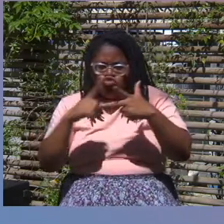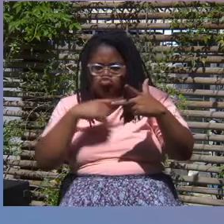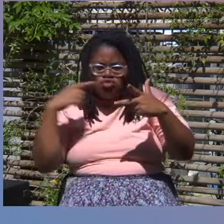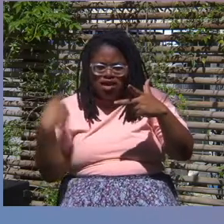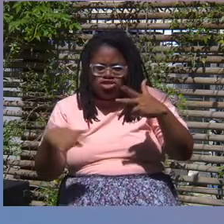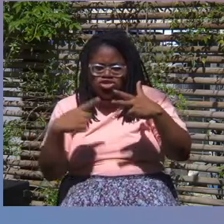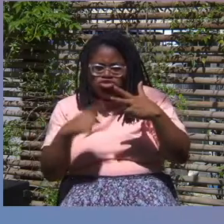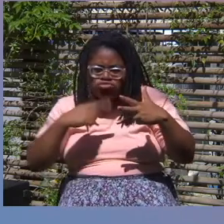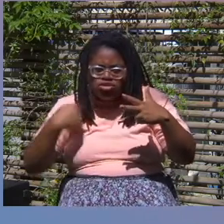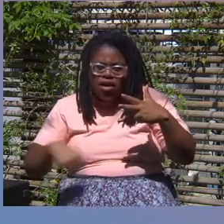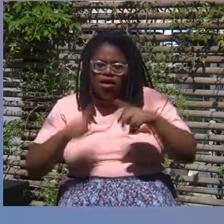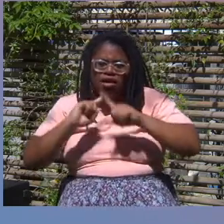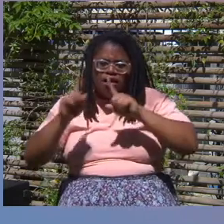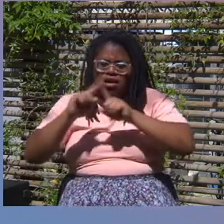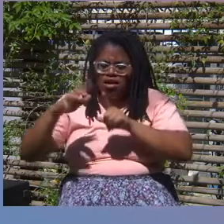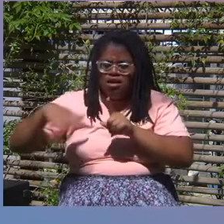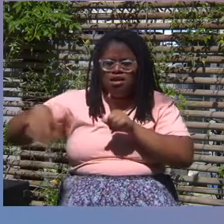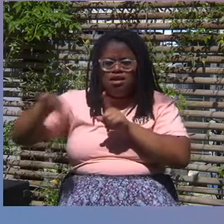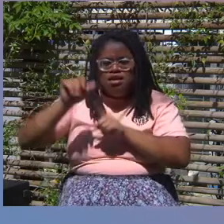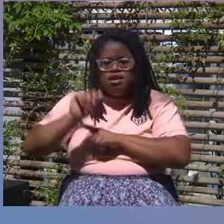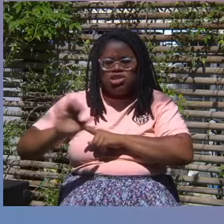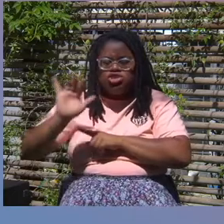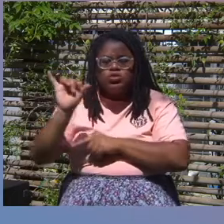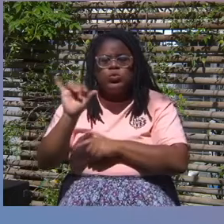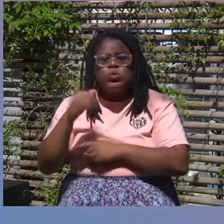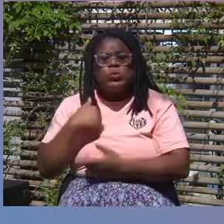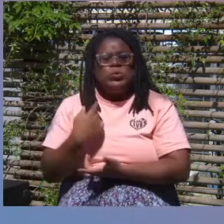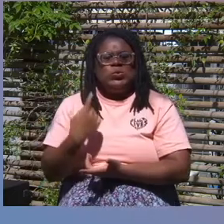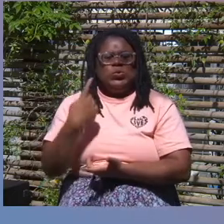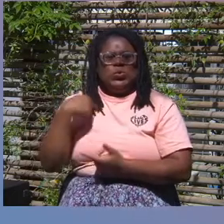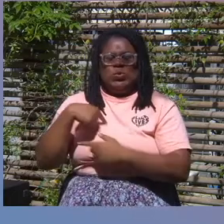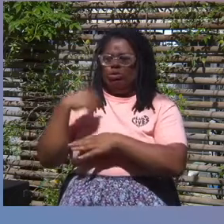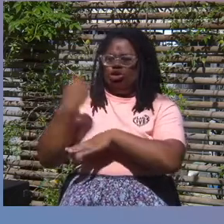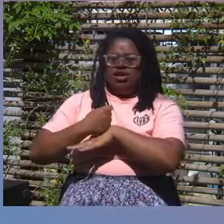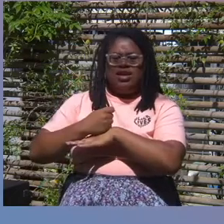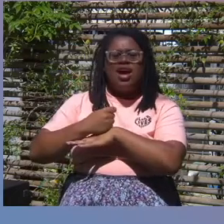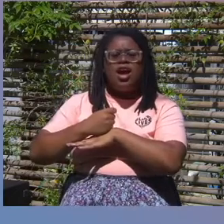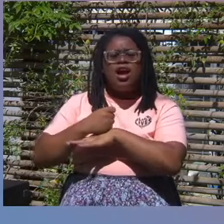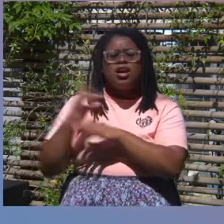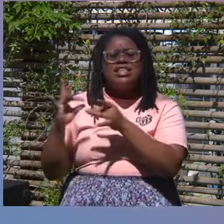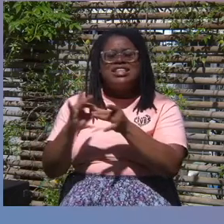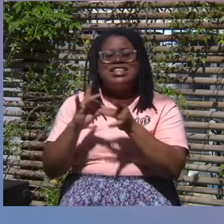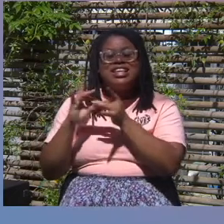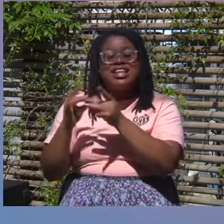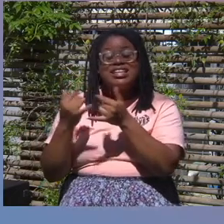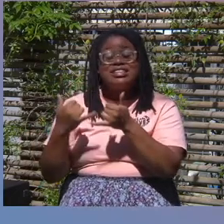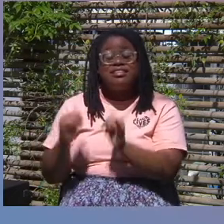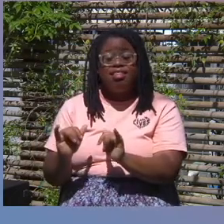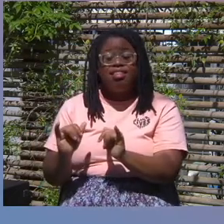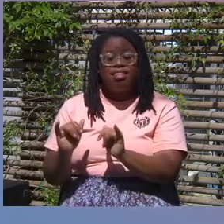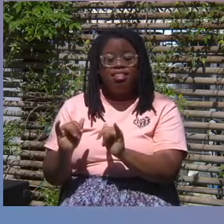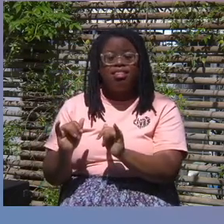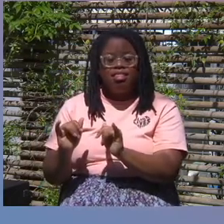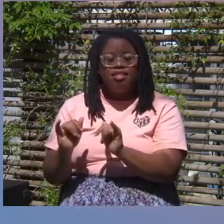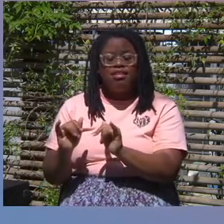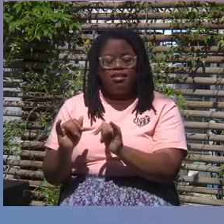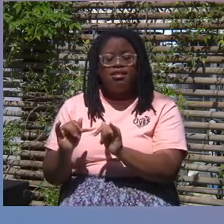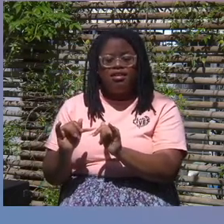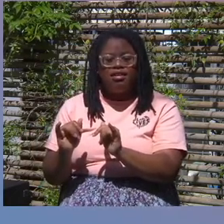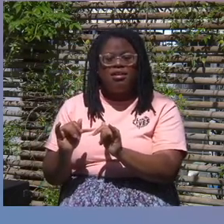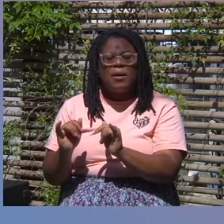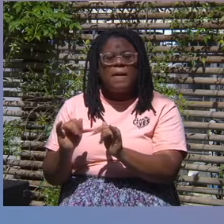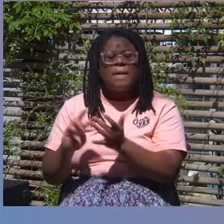Russia and China, Southeast Asia. Wow. So where we were shut down connecting like this, we